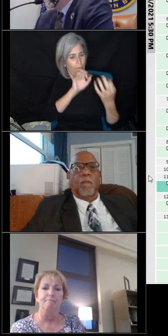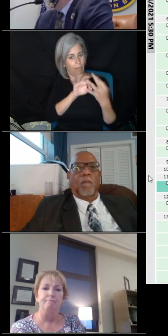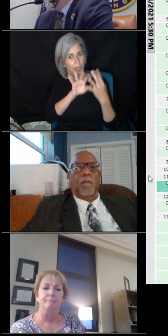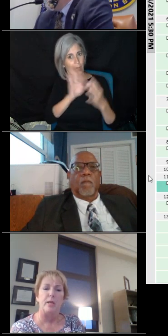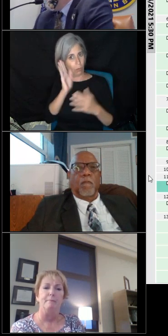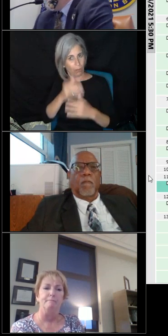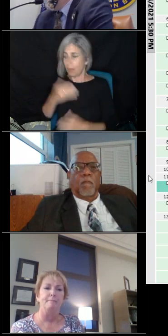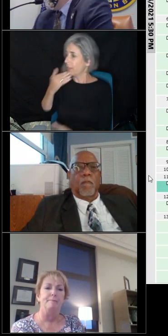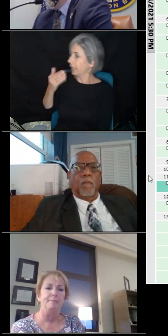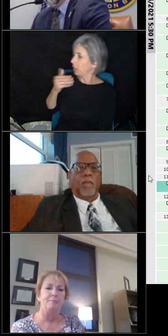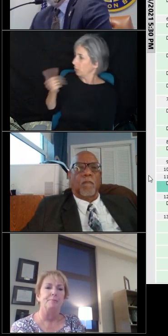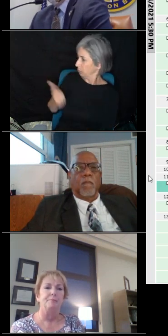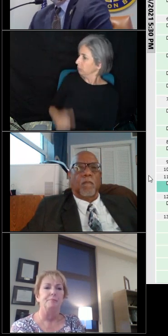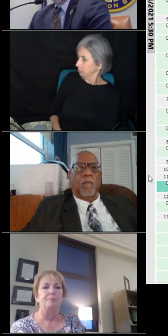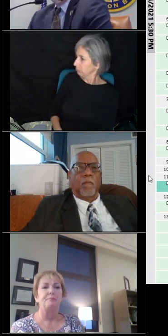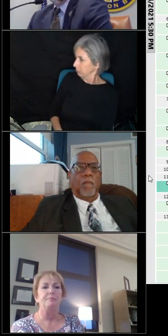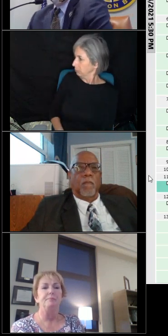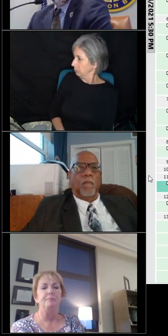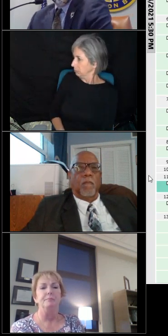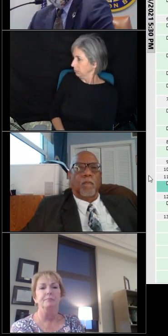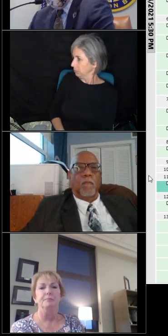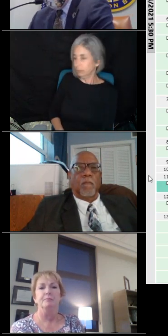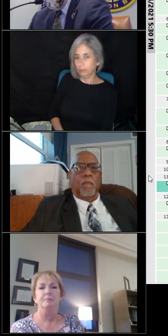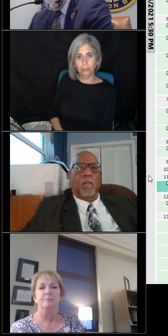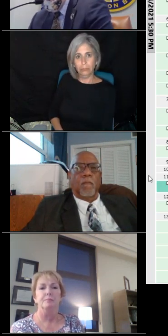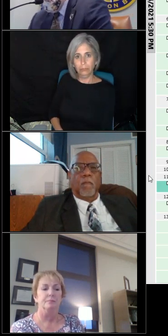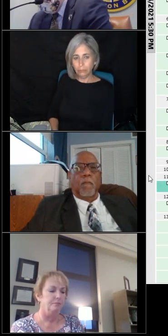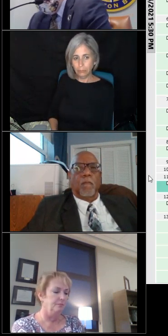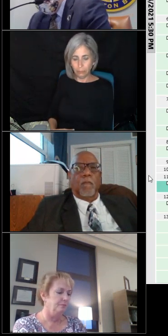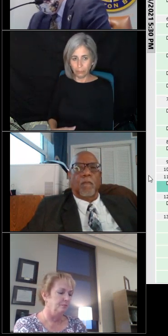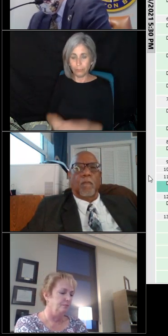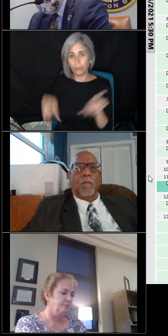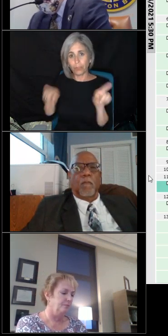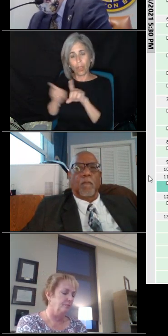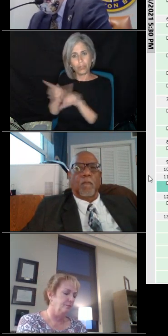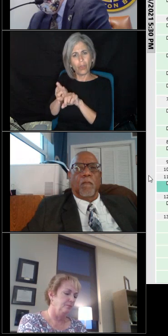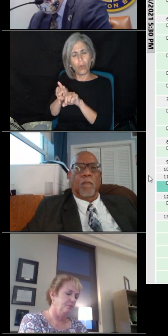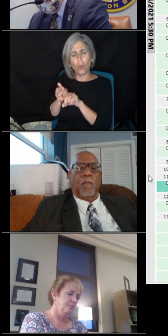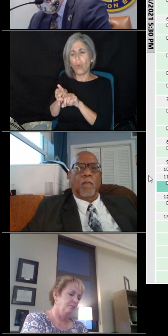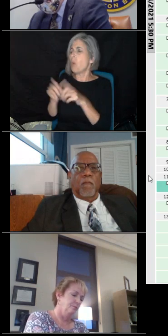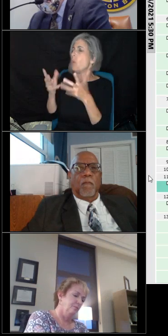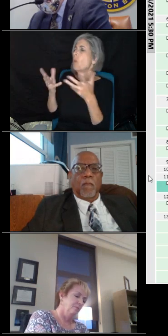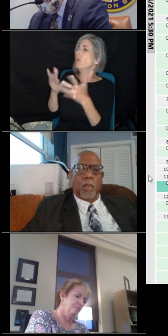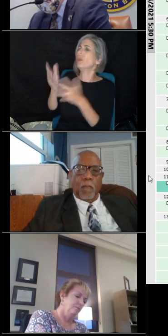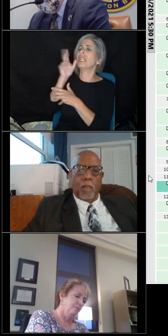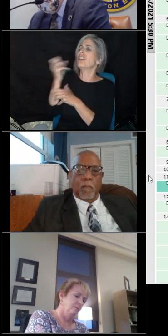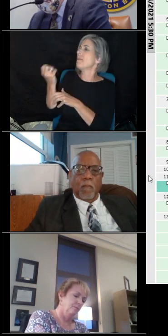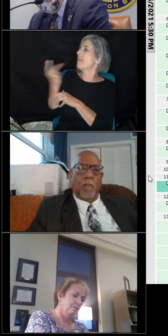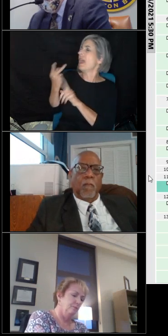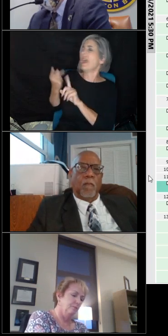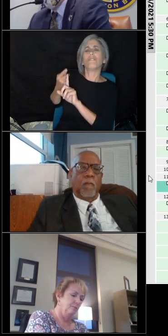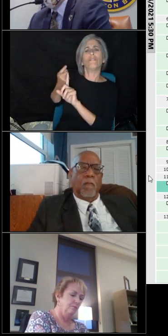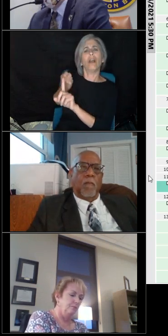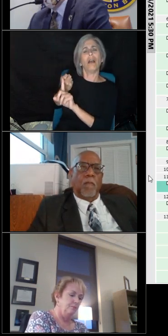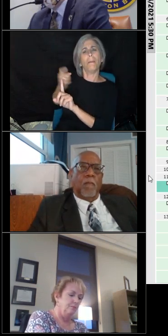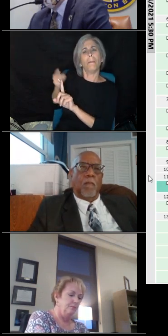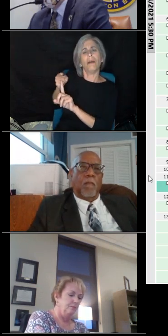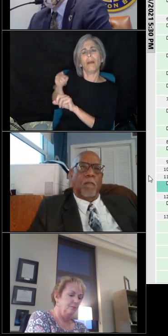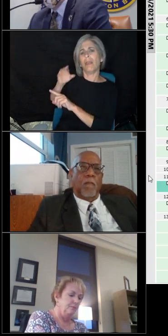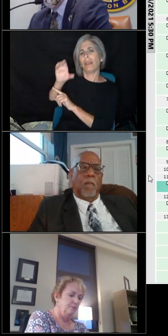Thank you. Okay. And also, when are we going to hear back from the